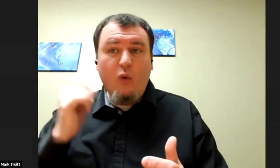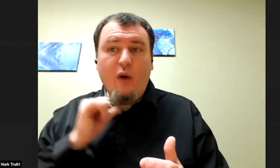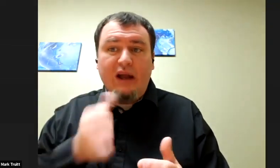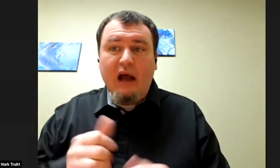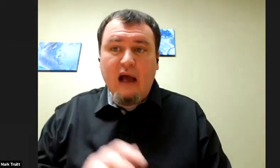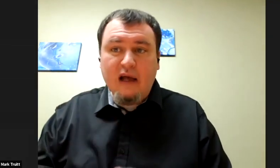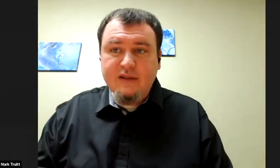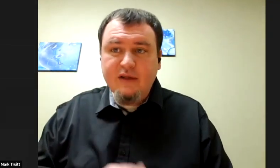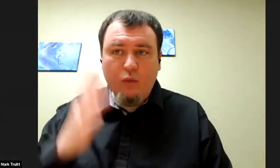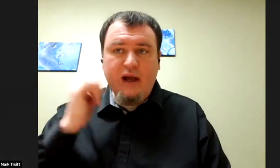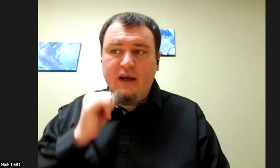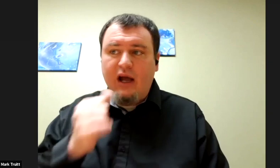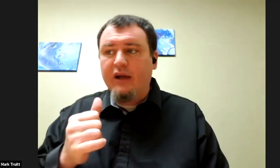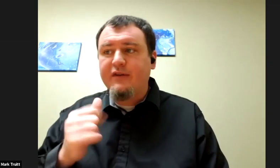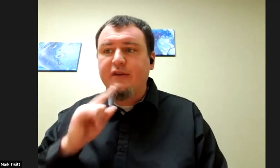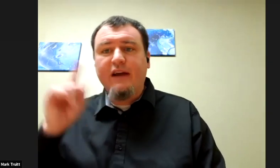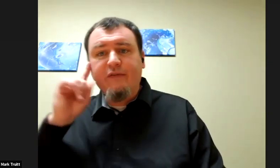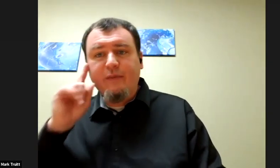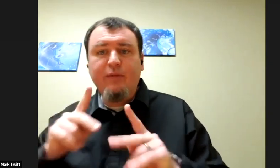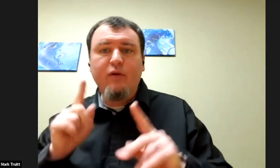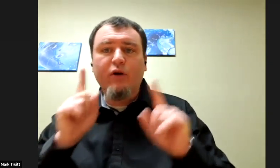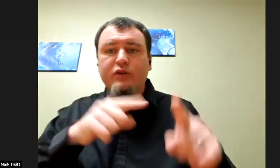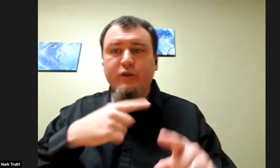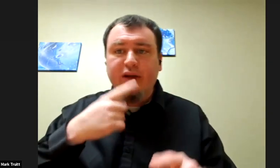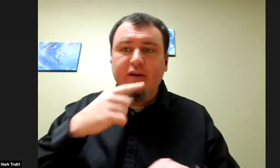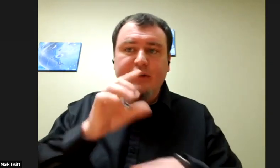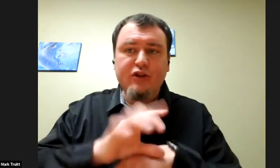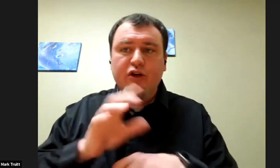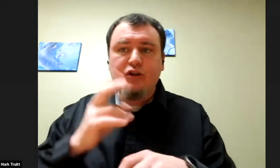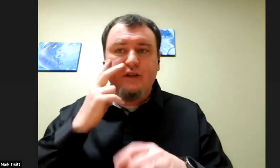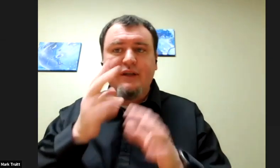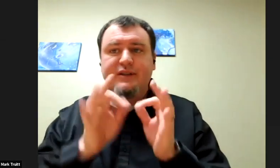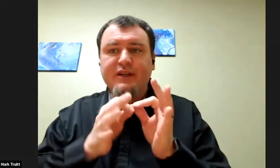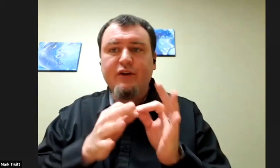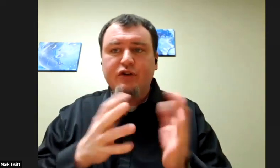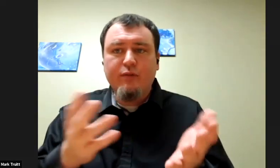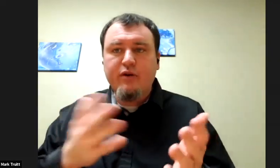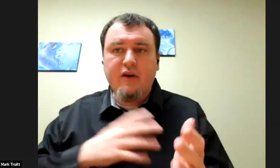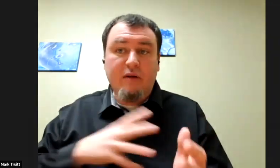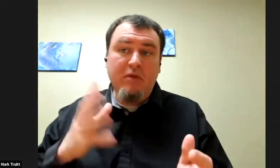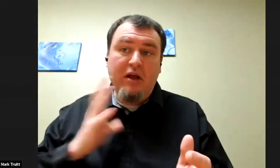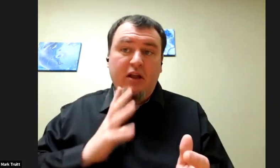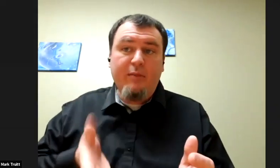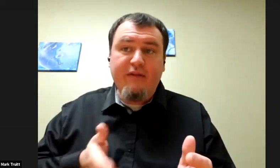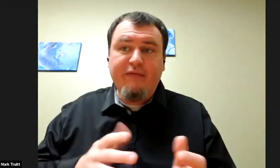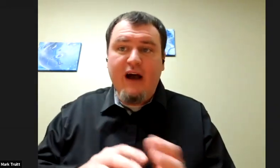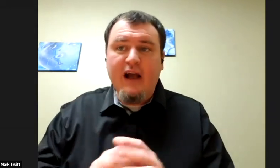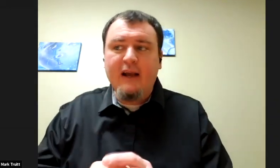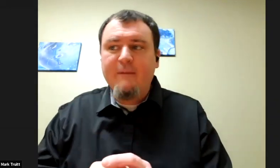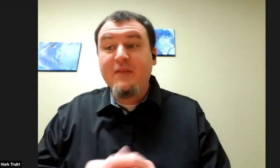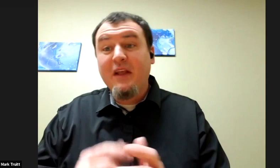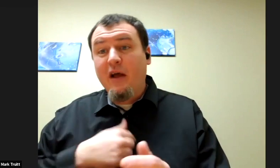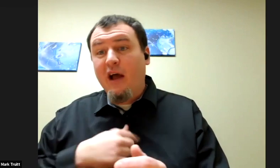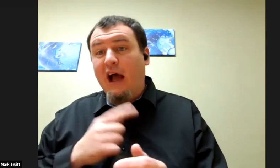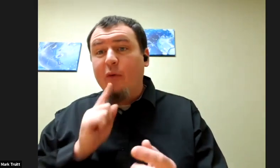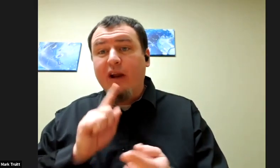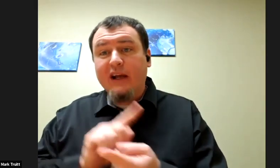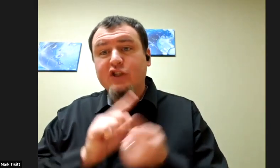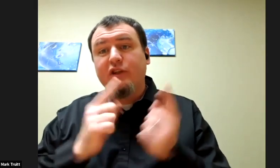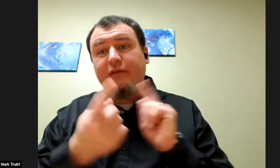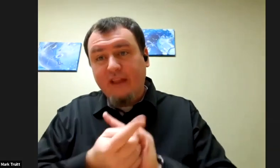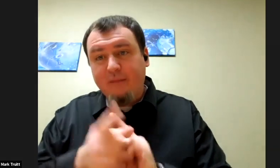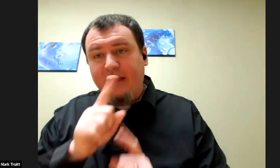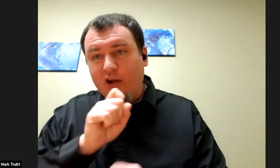me, why not? Why not deaf people go to a hearing church and see an interpreter and that'd be fine? I